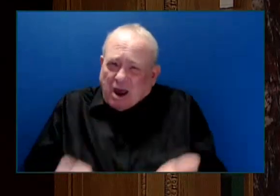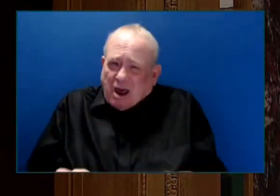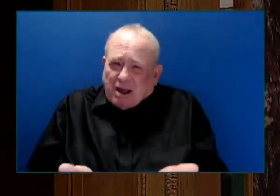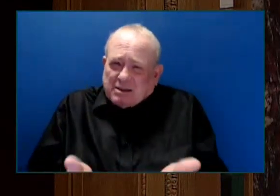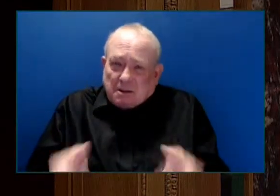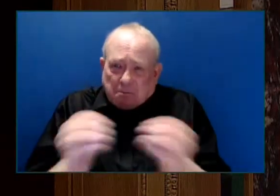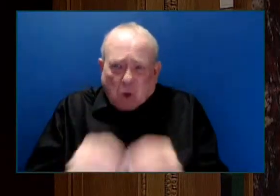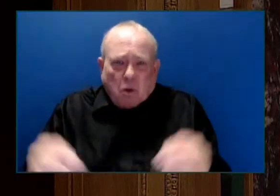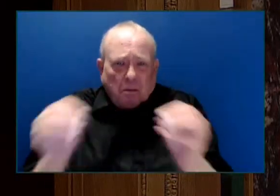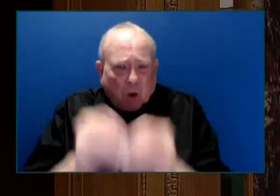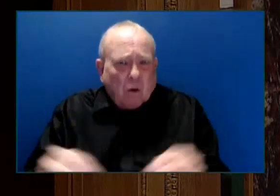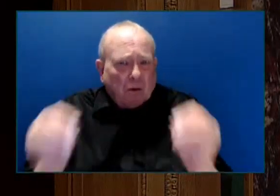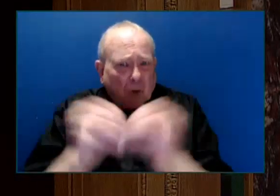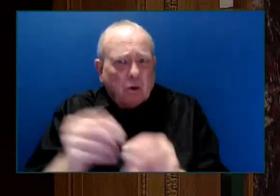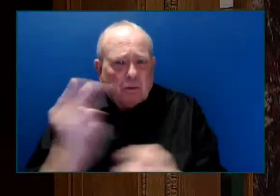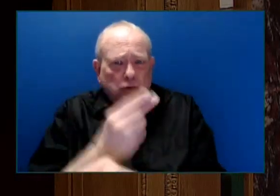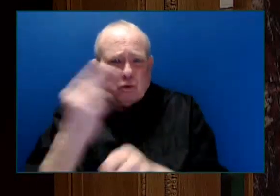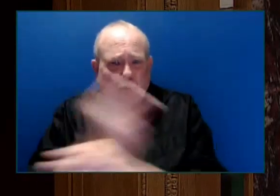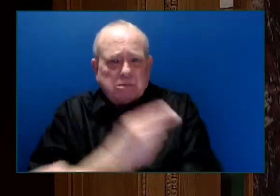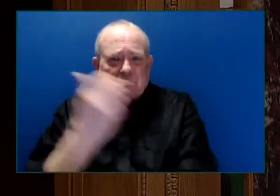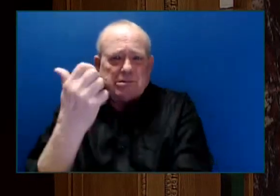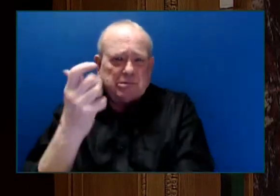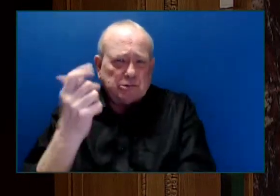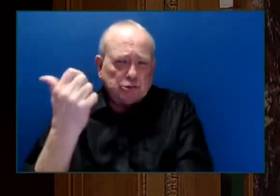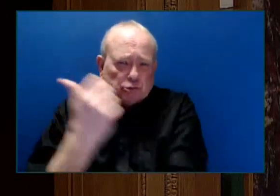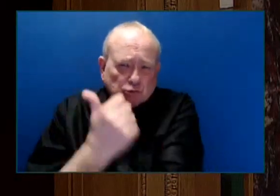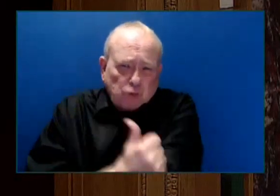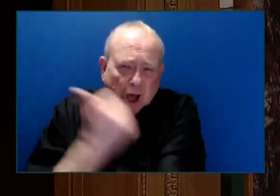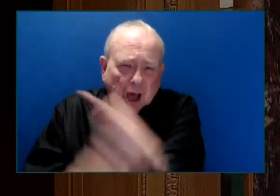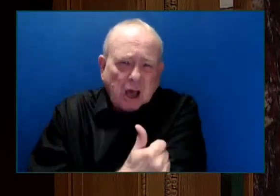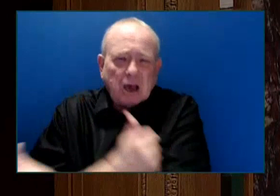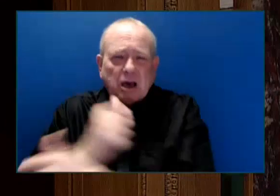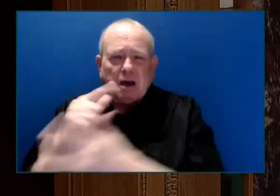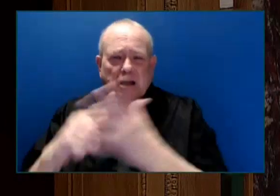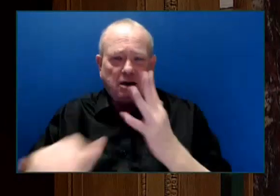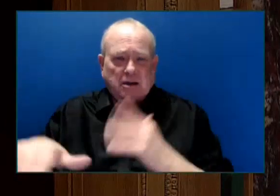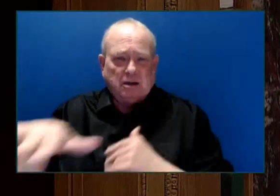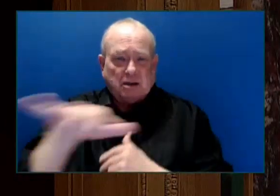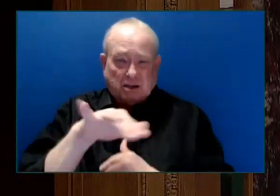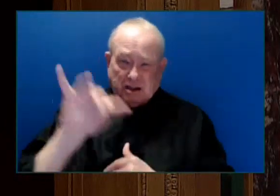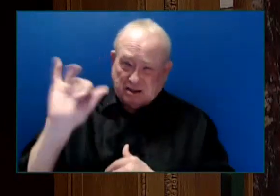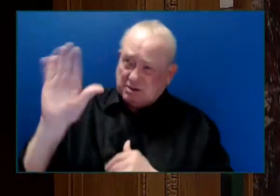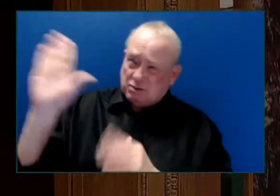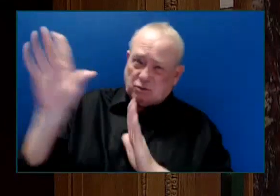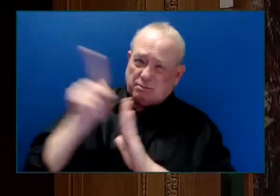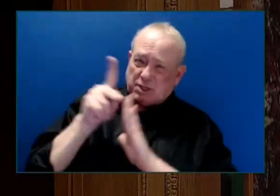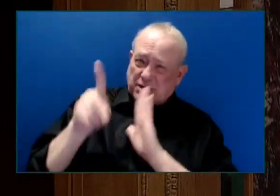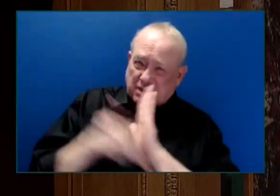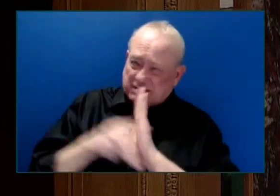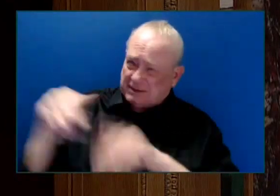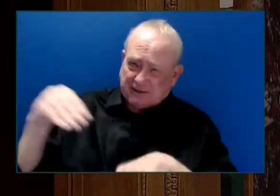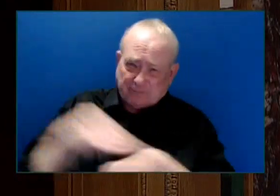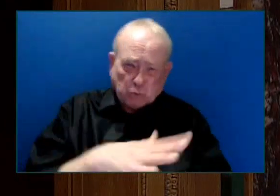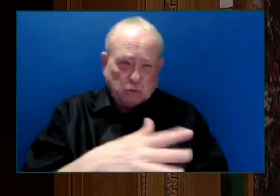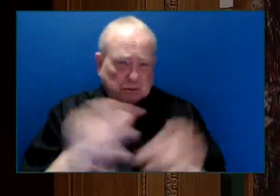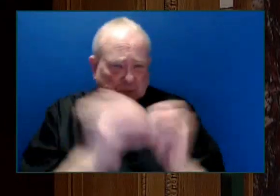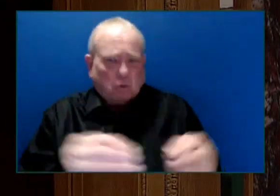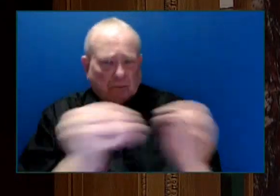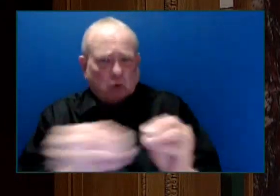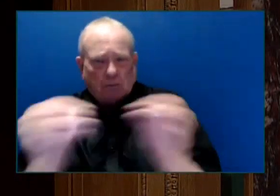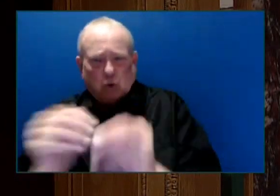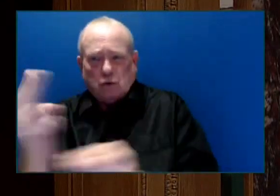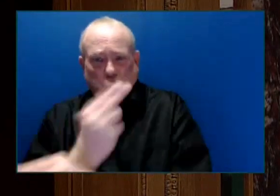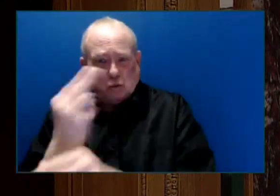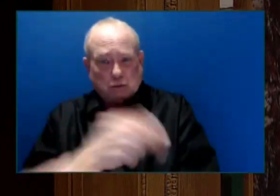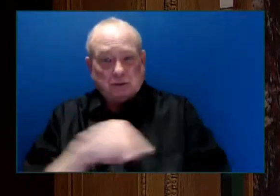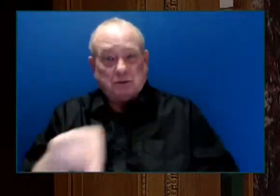lead to unpredictable behavior and sometimes violent behavior, then he's in